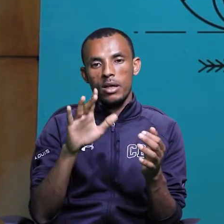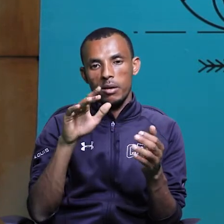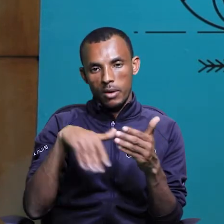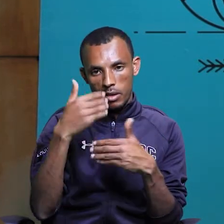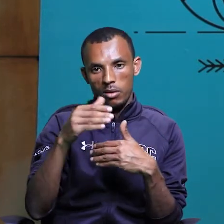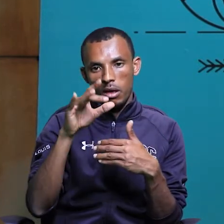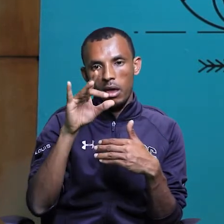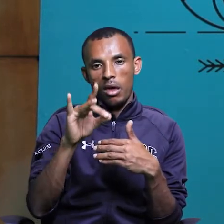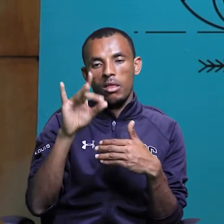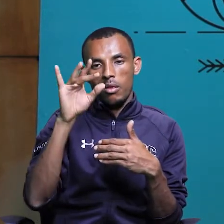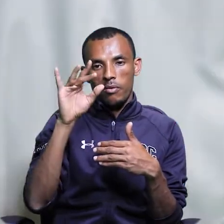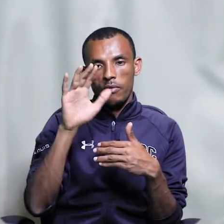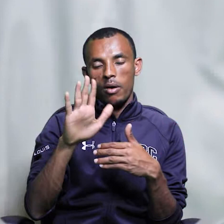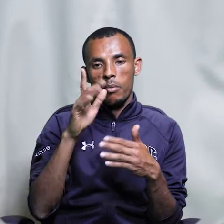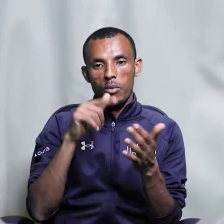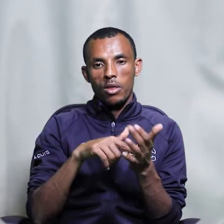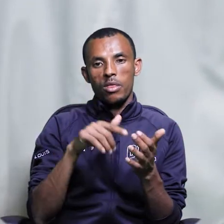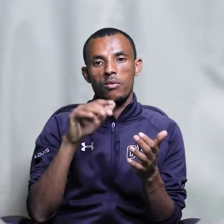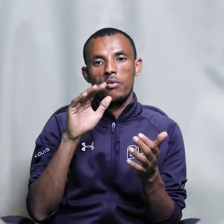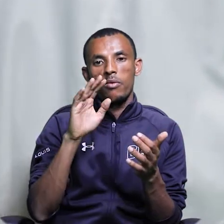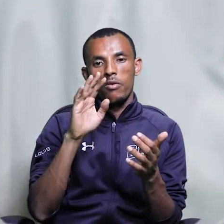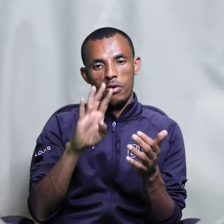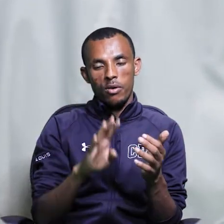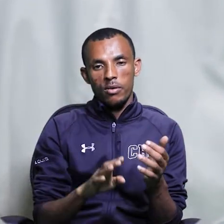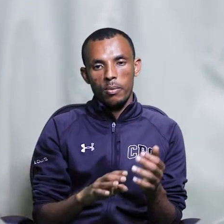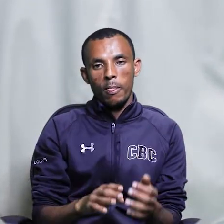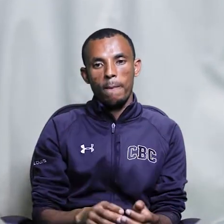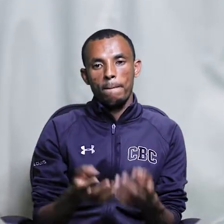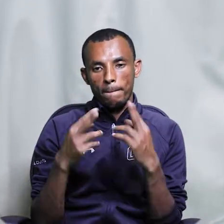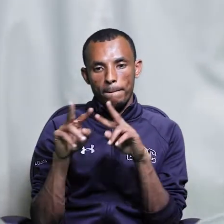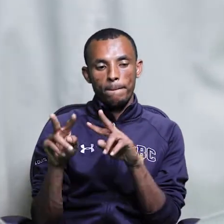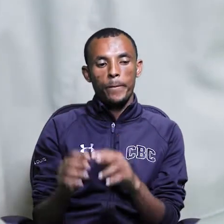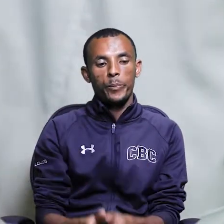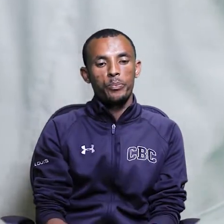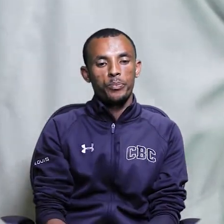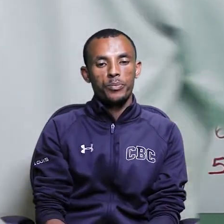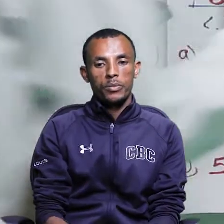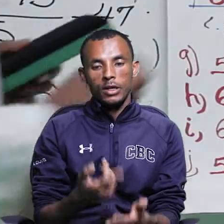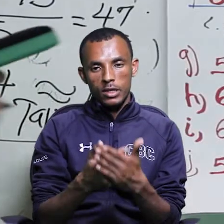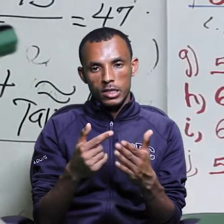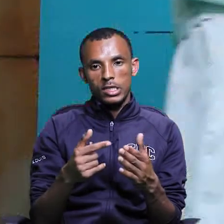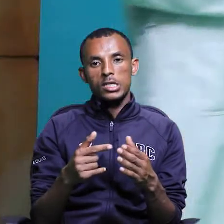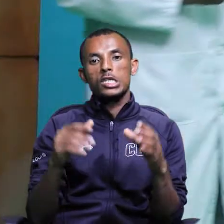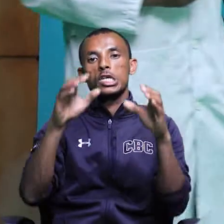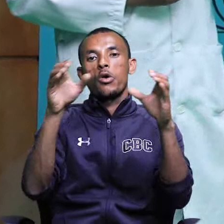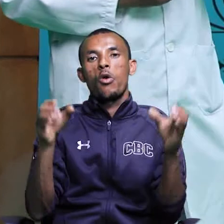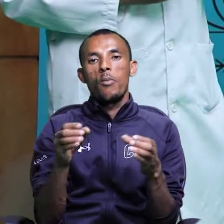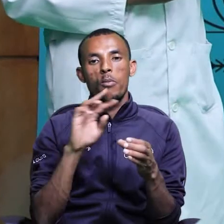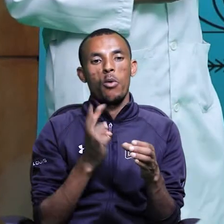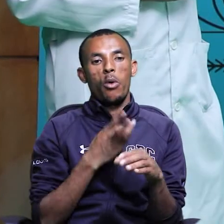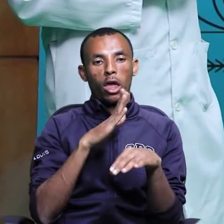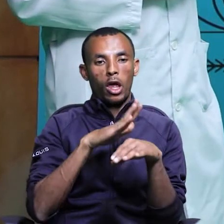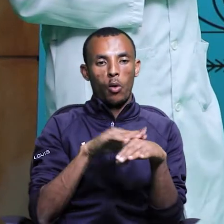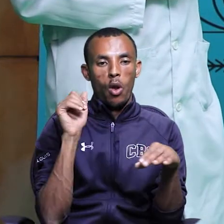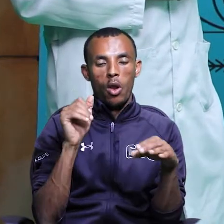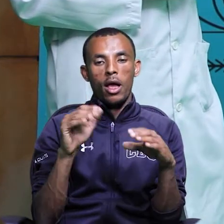plus 94, 179, divided by 2 will have 89.5. This column, we call it